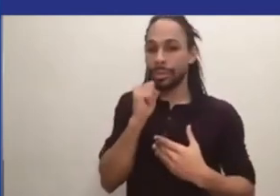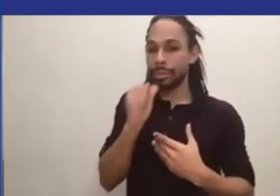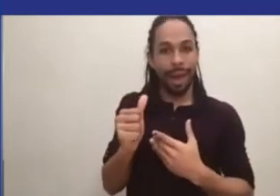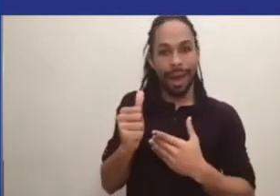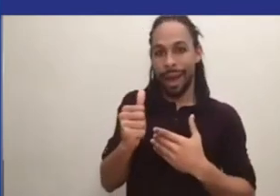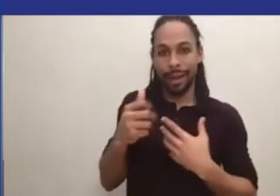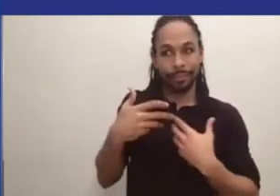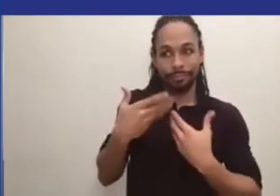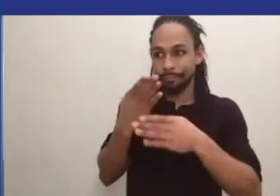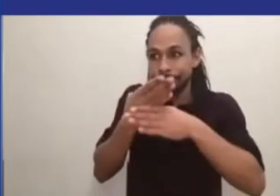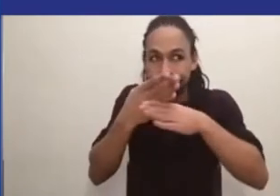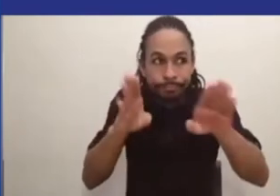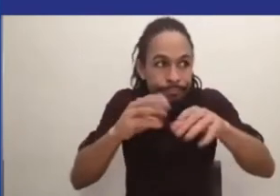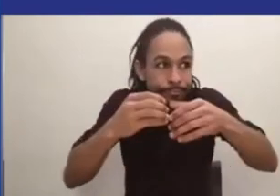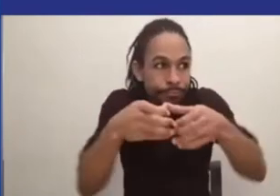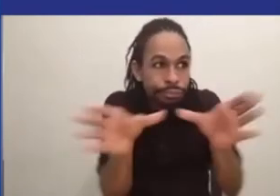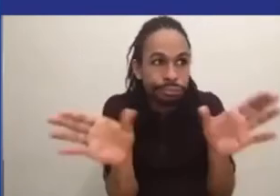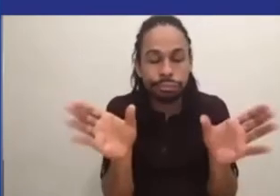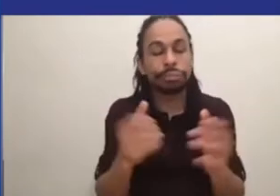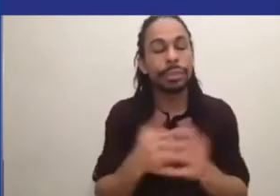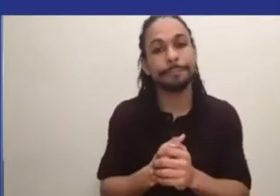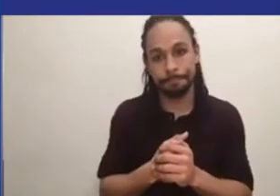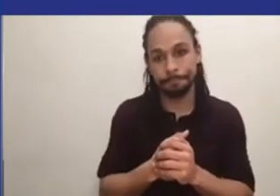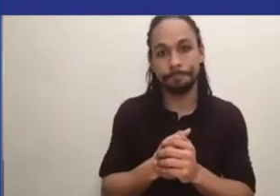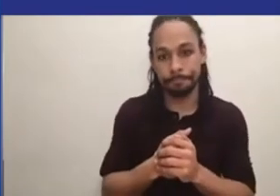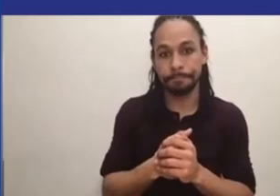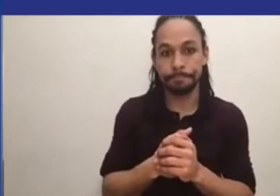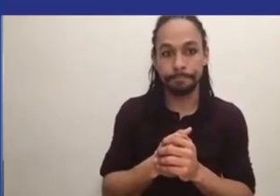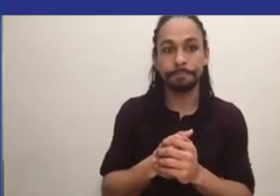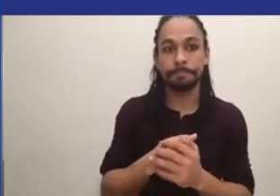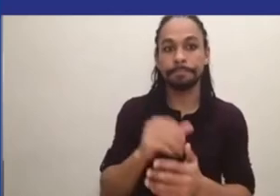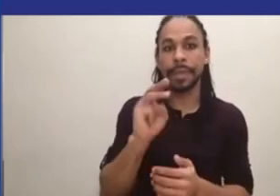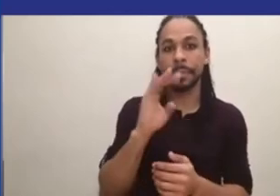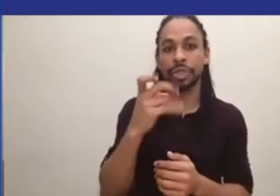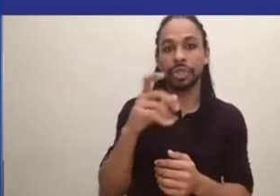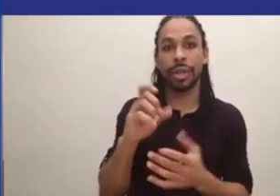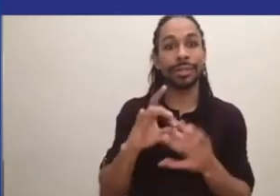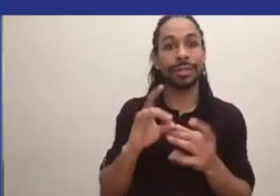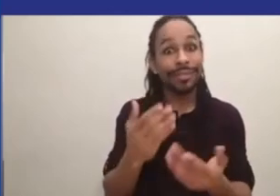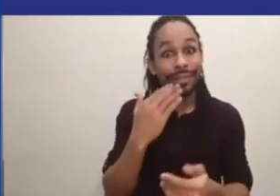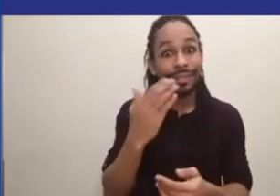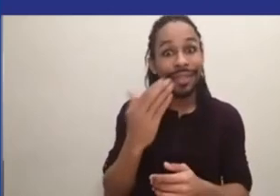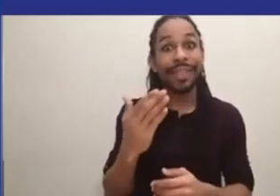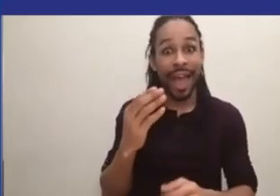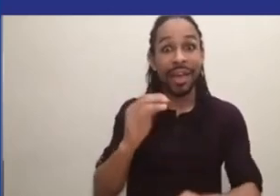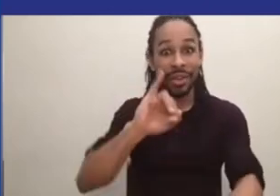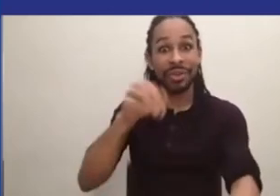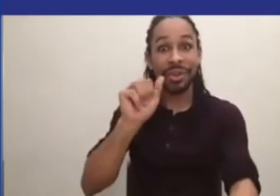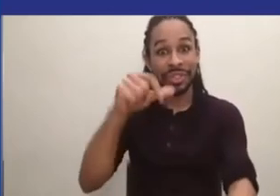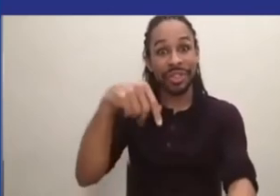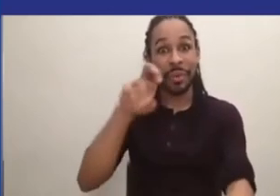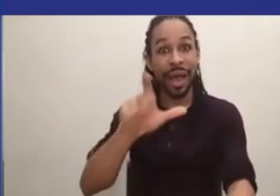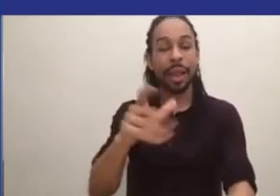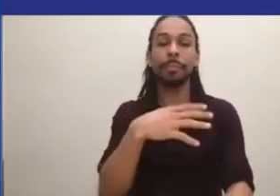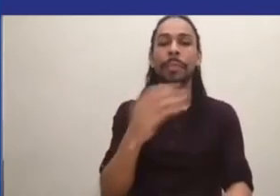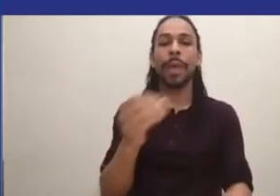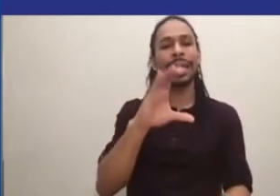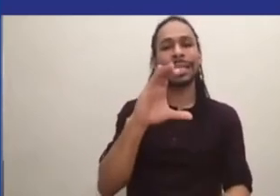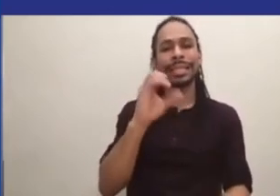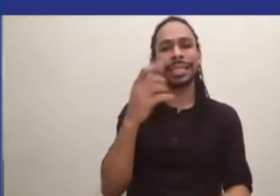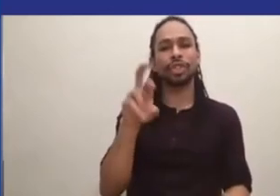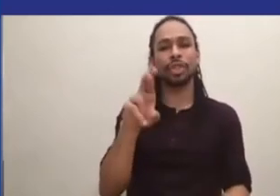Thank you, JaQuel. And Cesar, do you want to share a little bit about who has that power and how we're negotiating